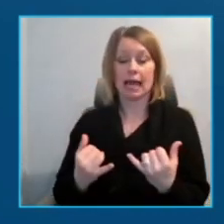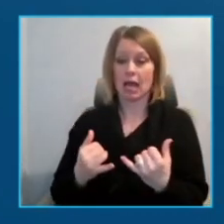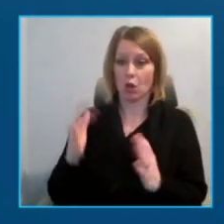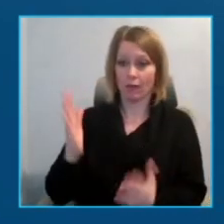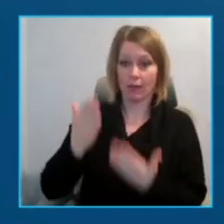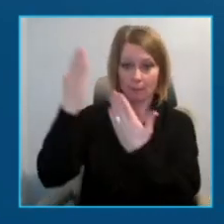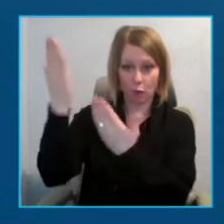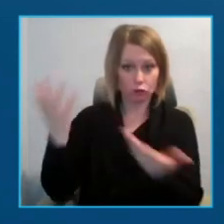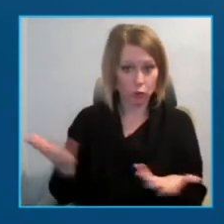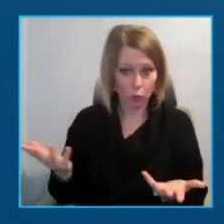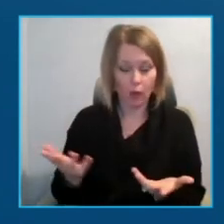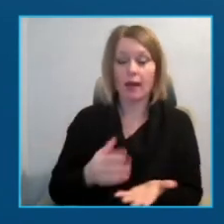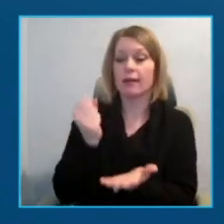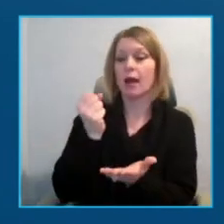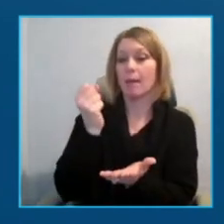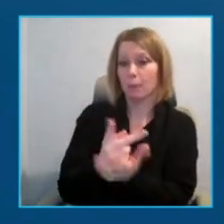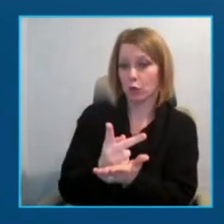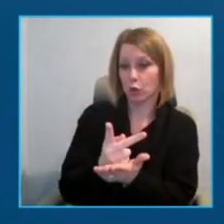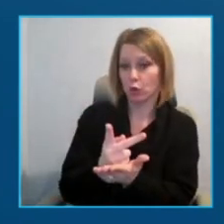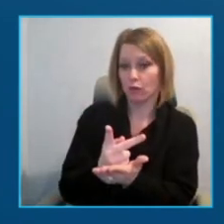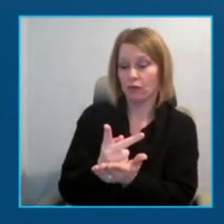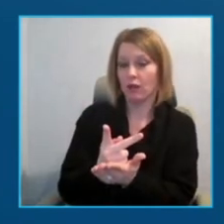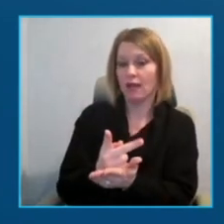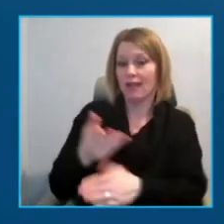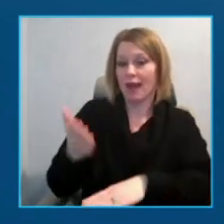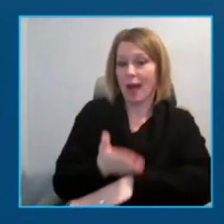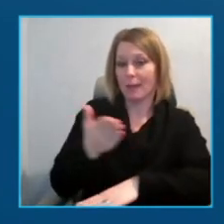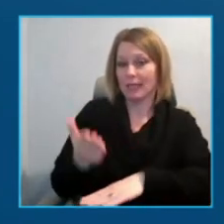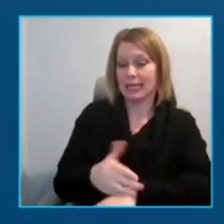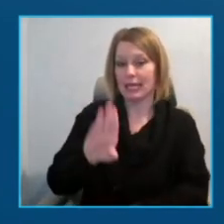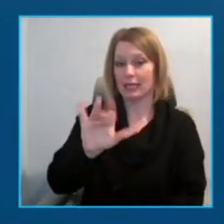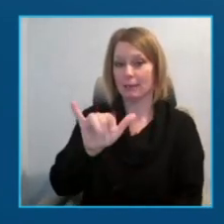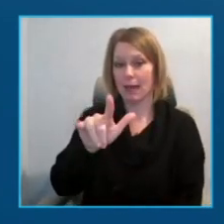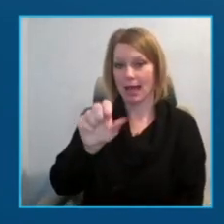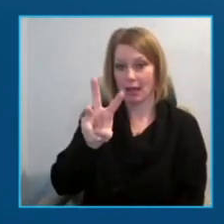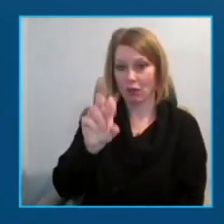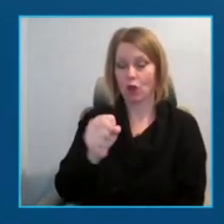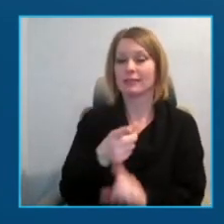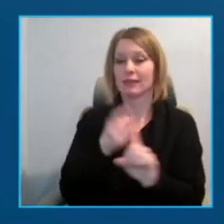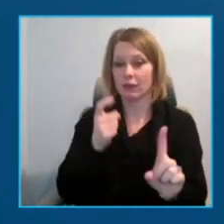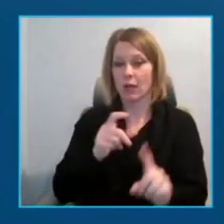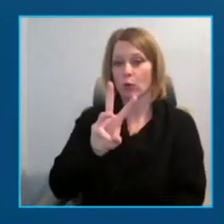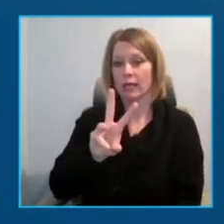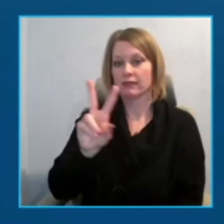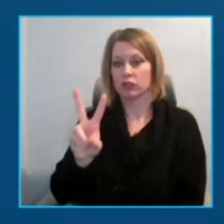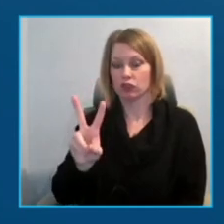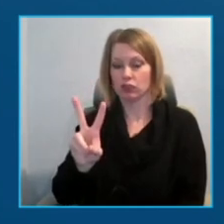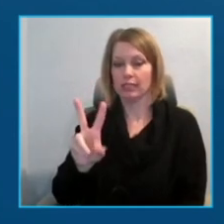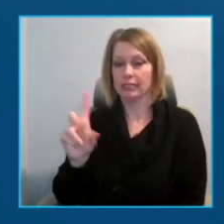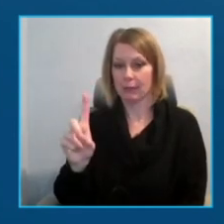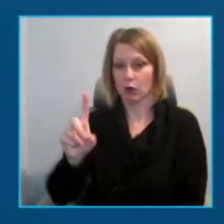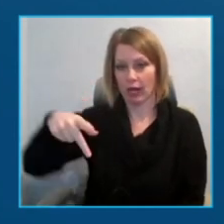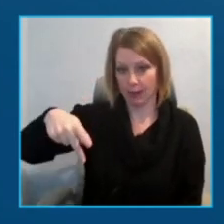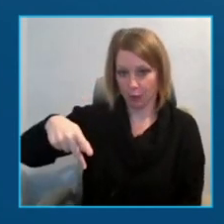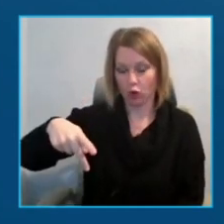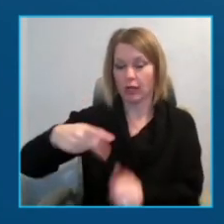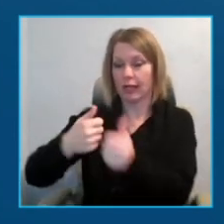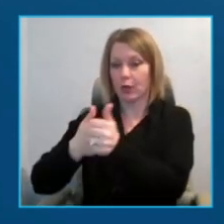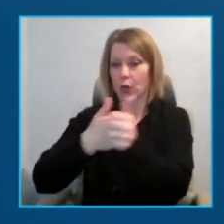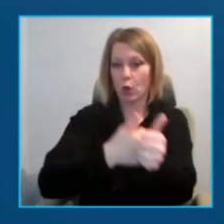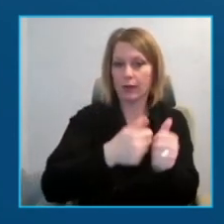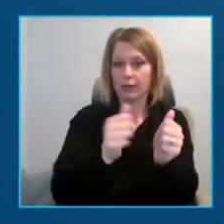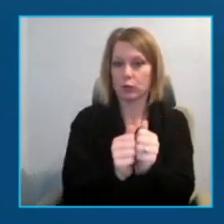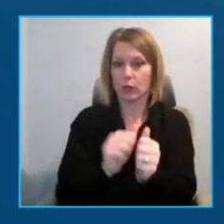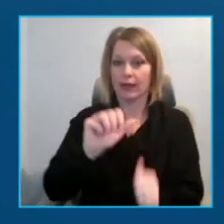updated bylaws as submitted by the West Virginia Democratic Party in accordance with the memorandum of